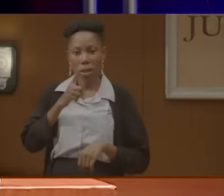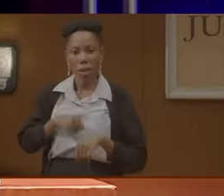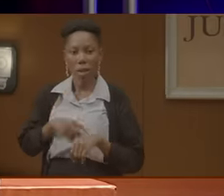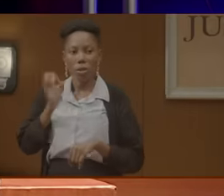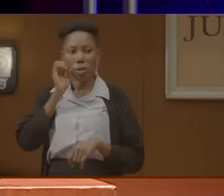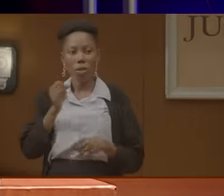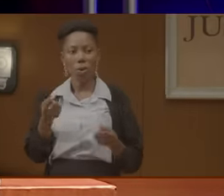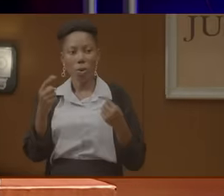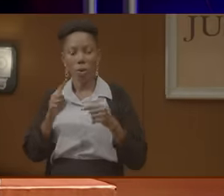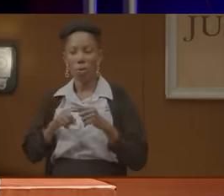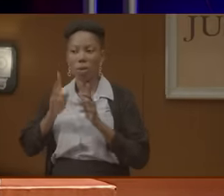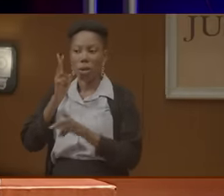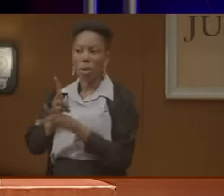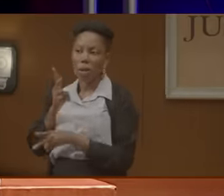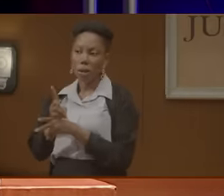my office?